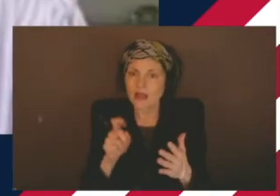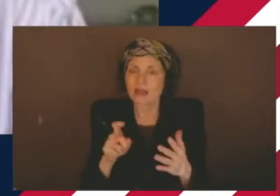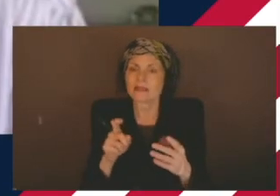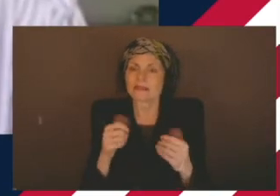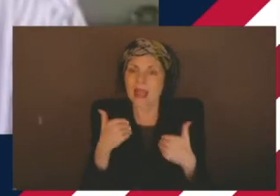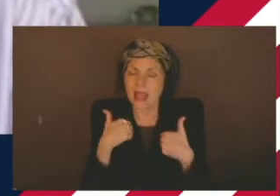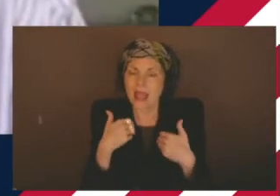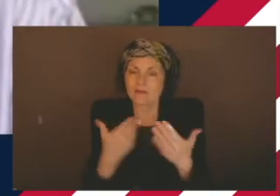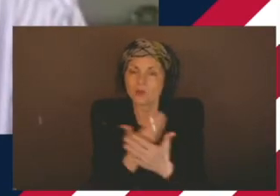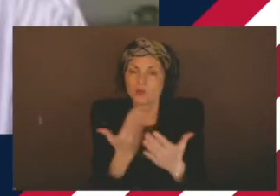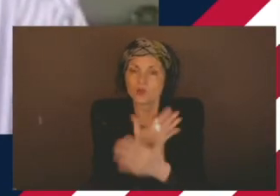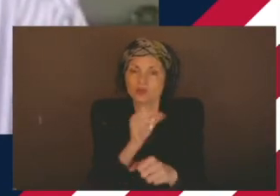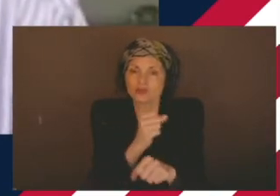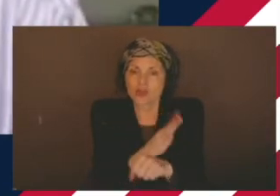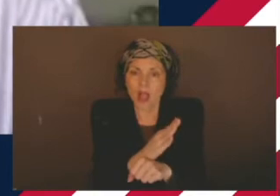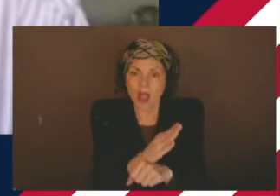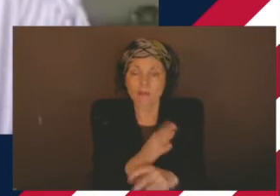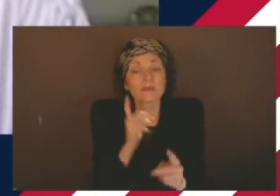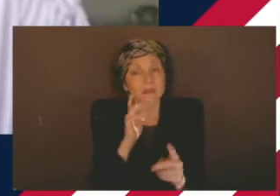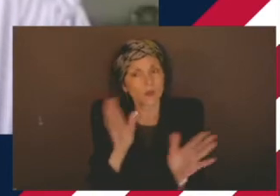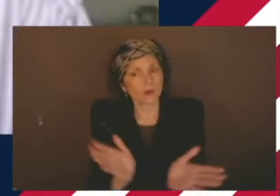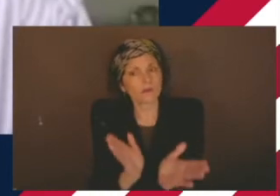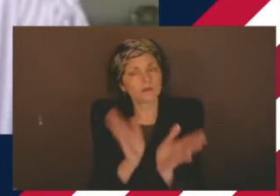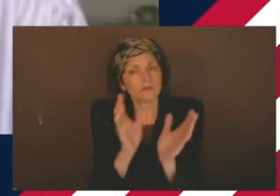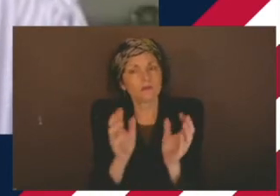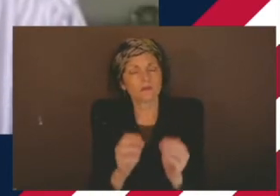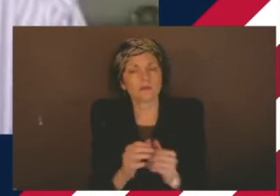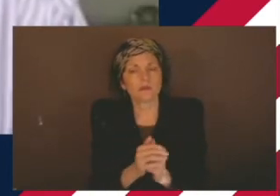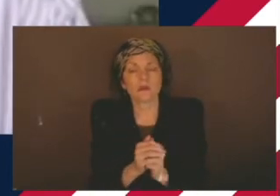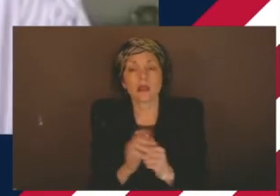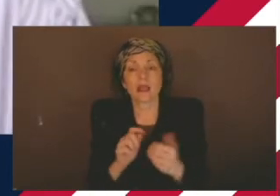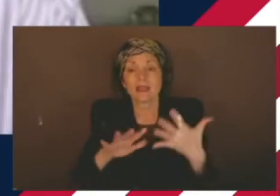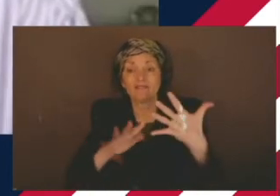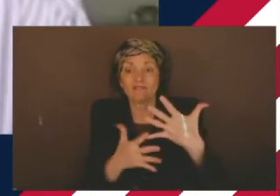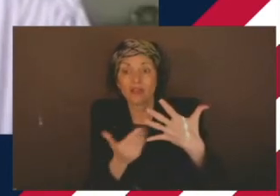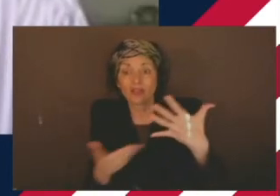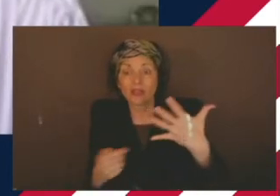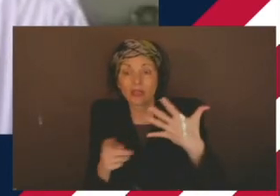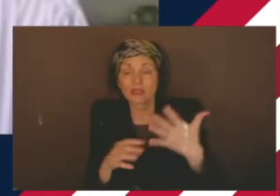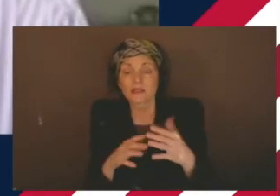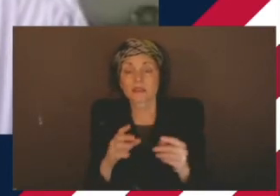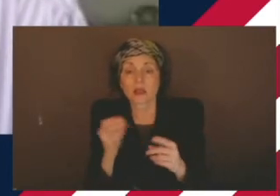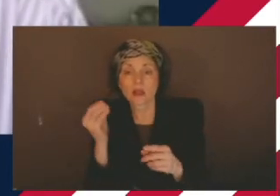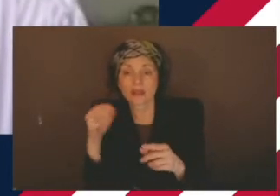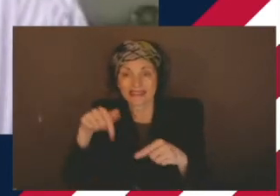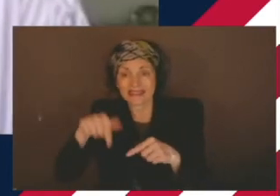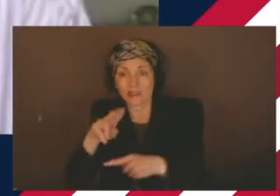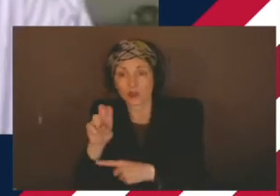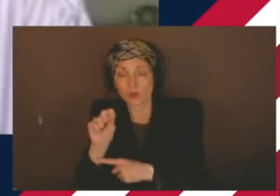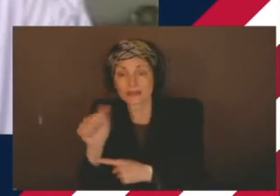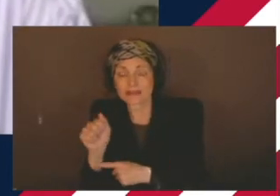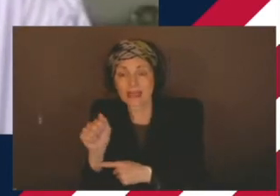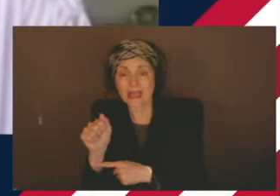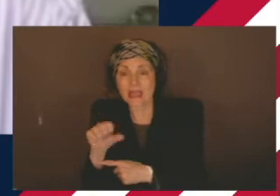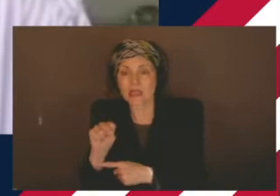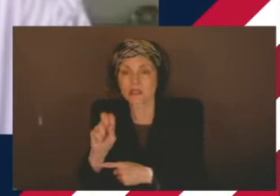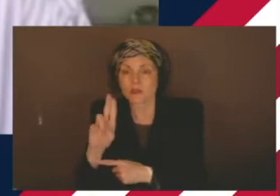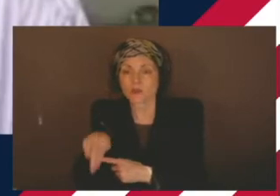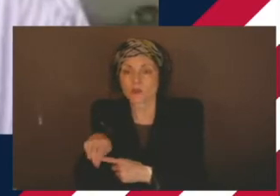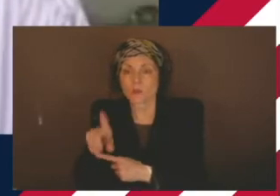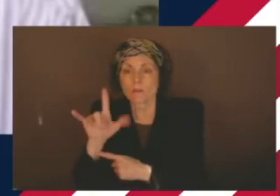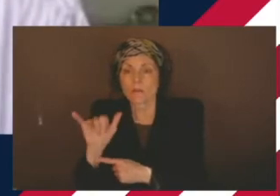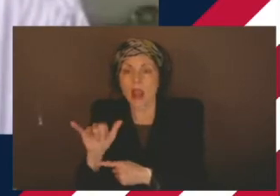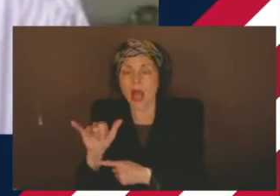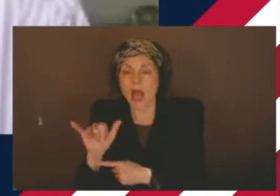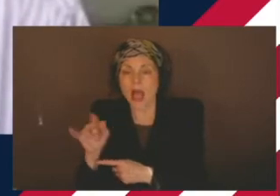job creation. 5, domestic supply chains. Strategically incentivized supply chains mean jobs and